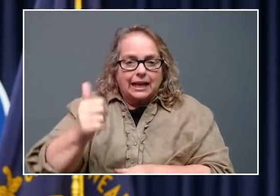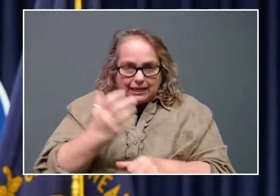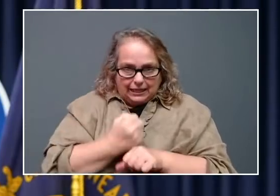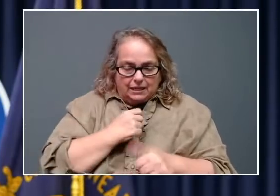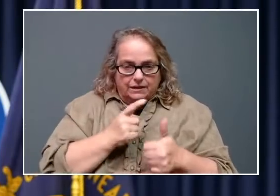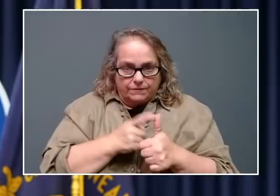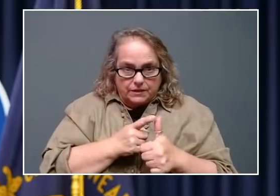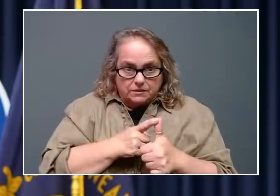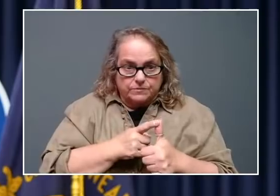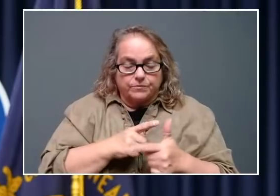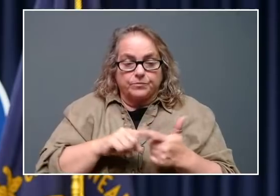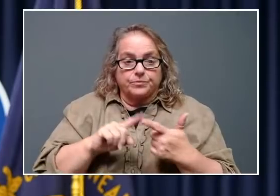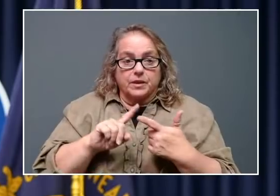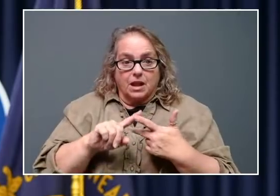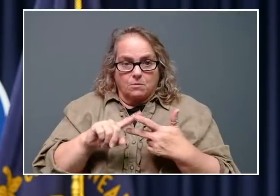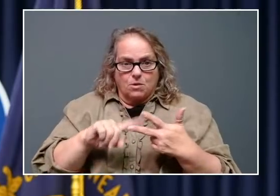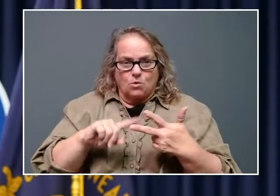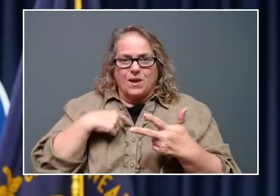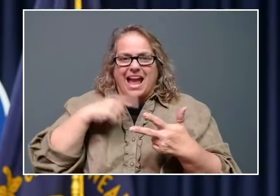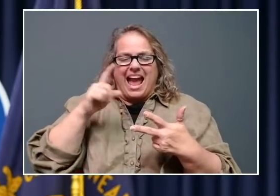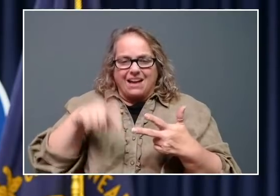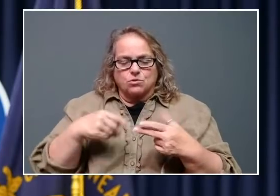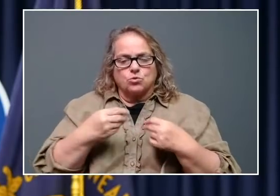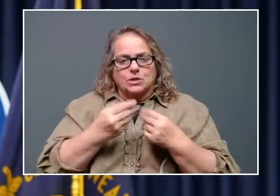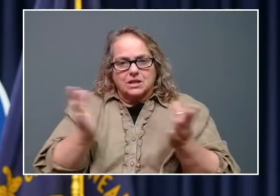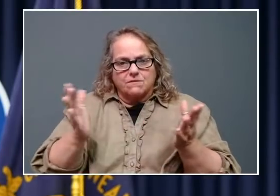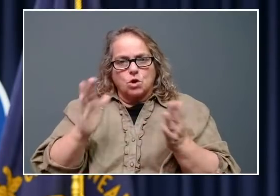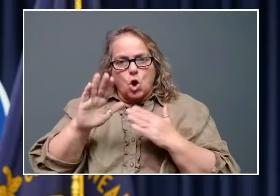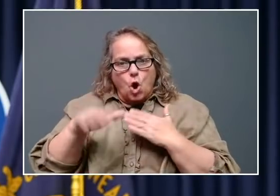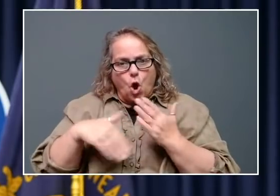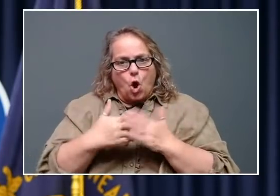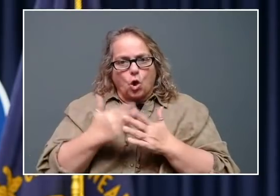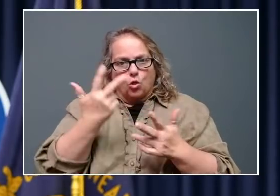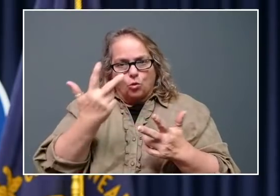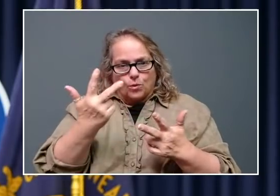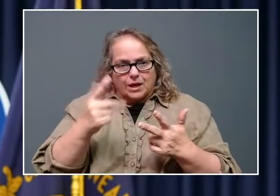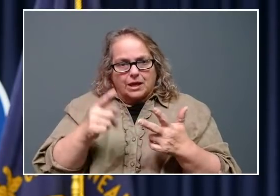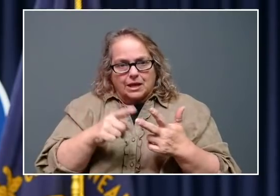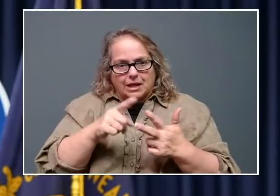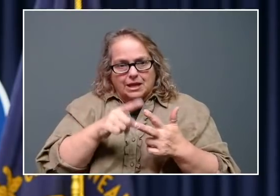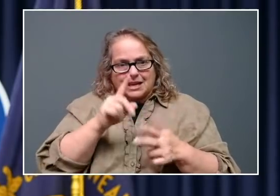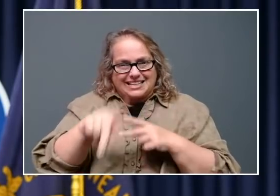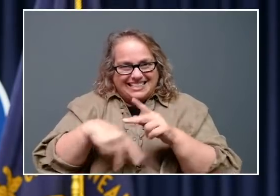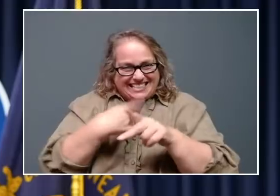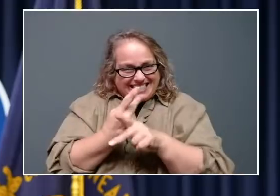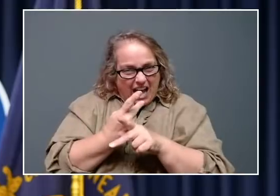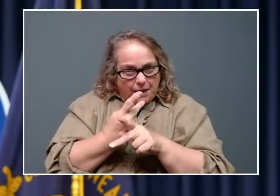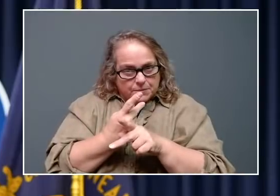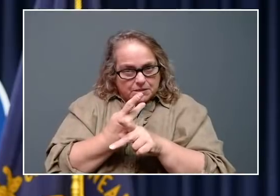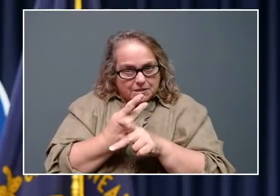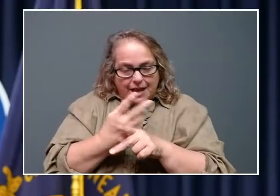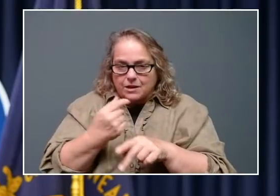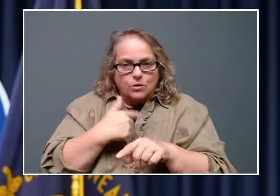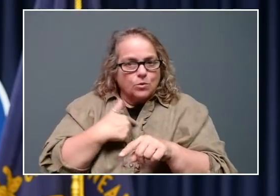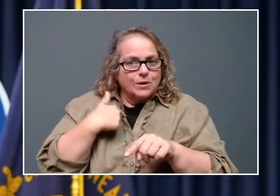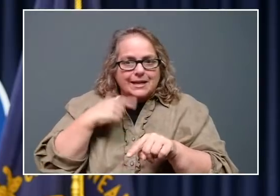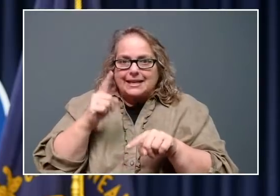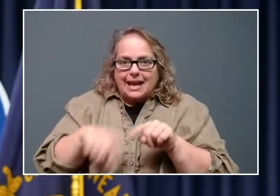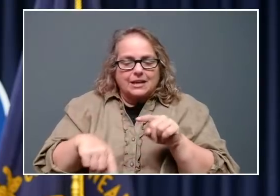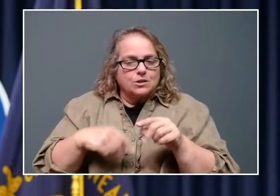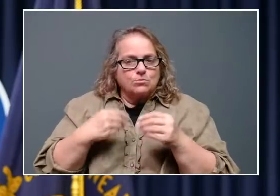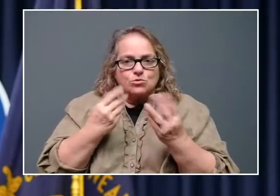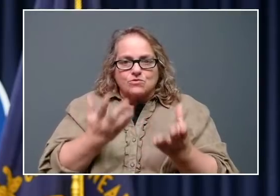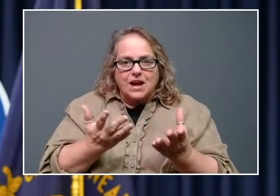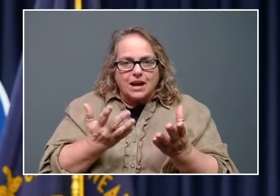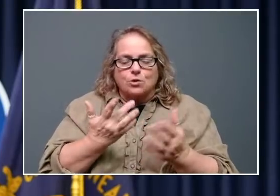But we have to give out all 3 types, and we can't provide a